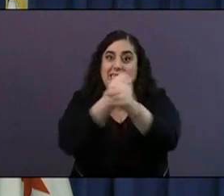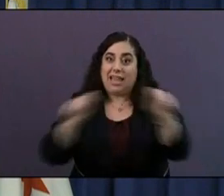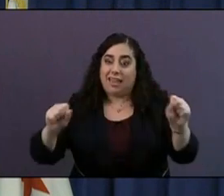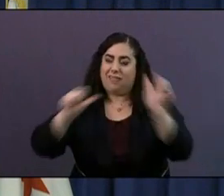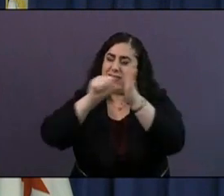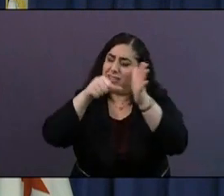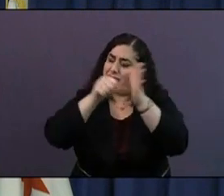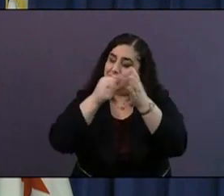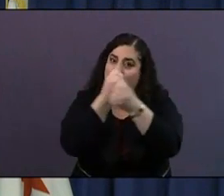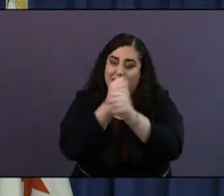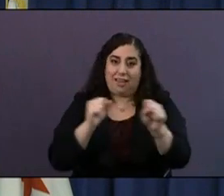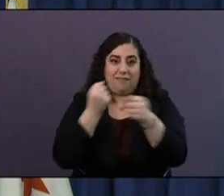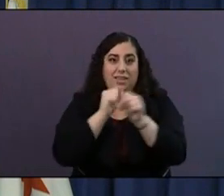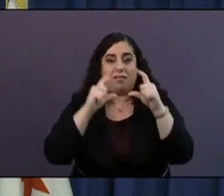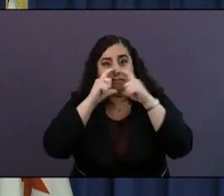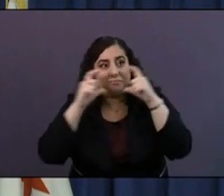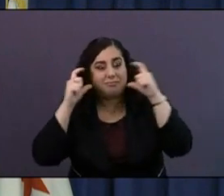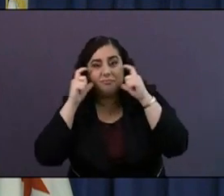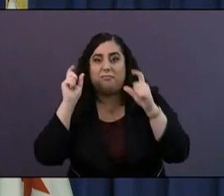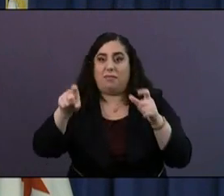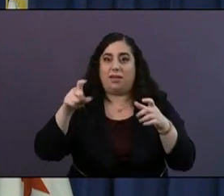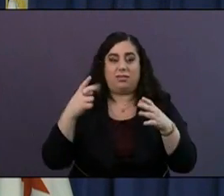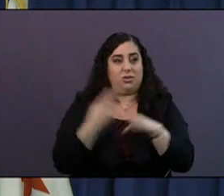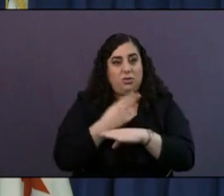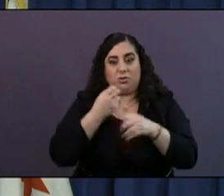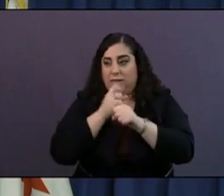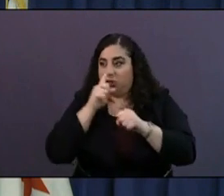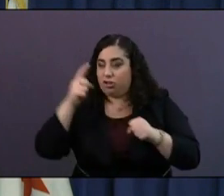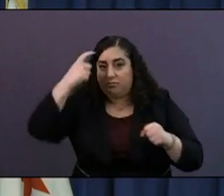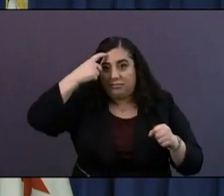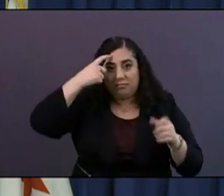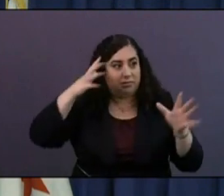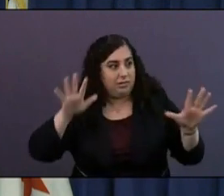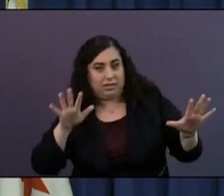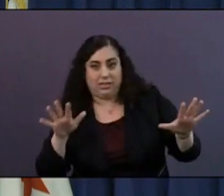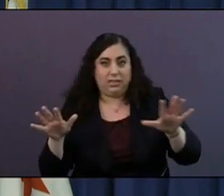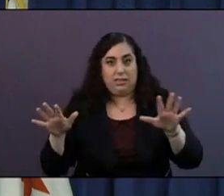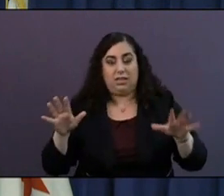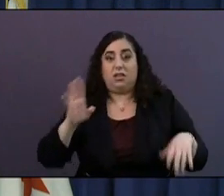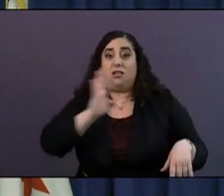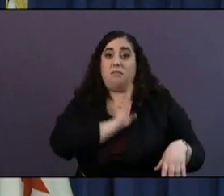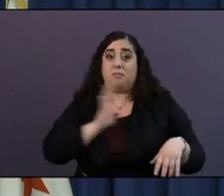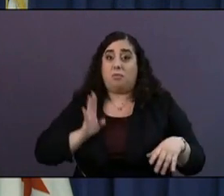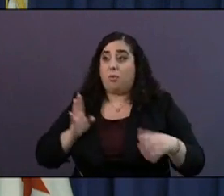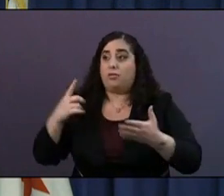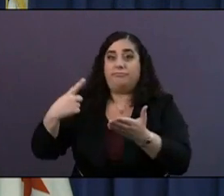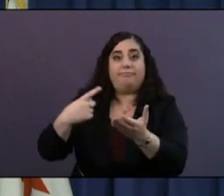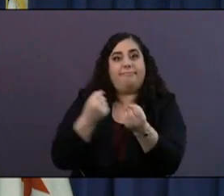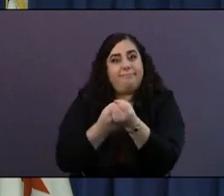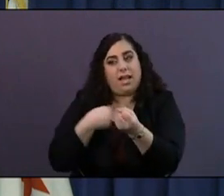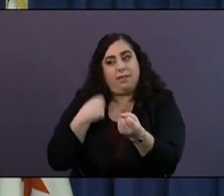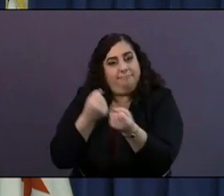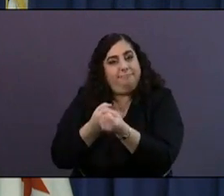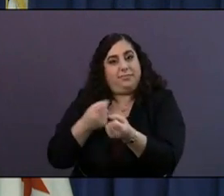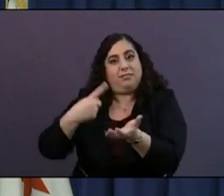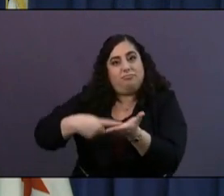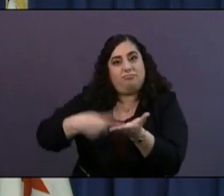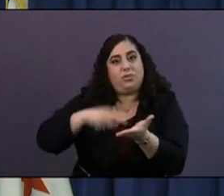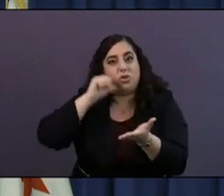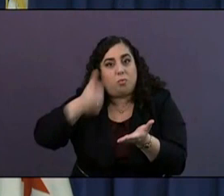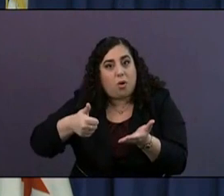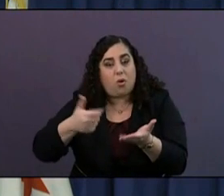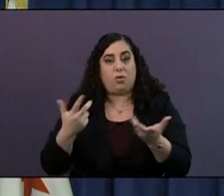are continuing to see in our region. So I'm looking forward showing my support tomorrow for that action. San Diegans are ready to